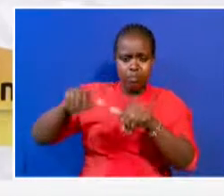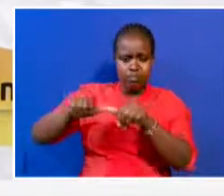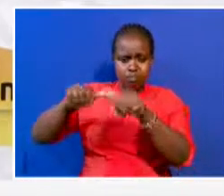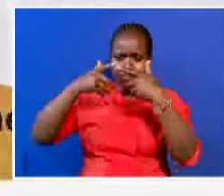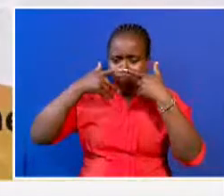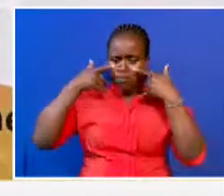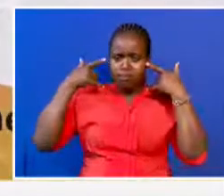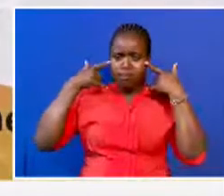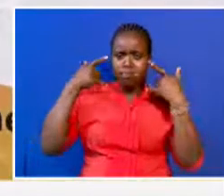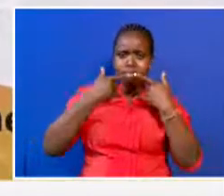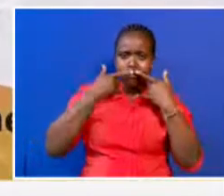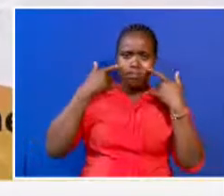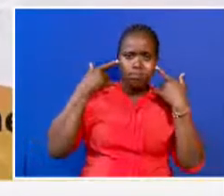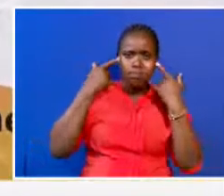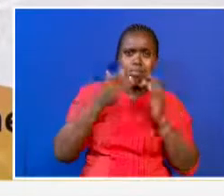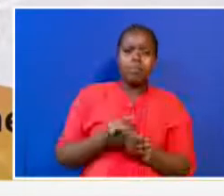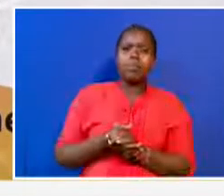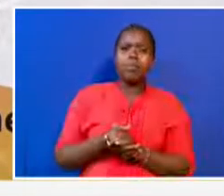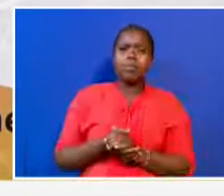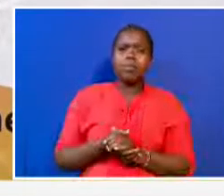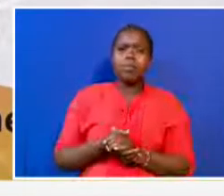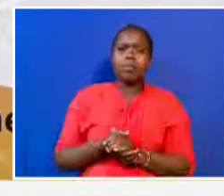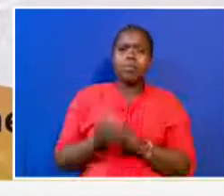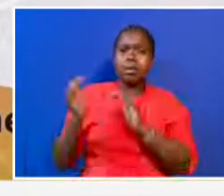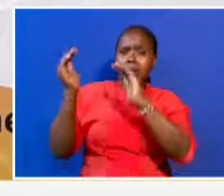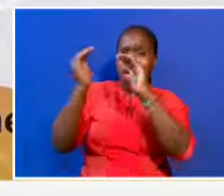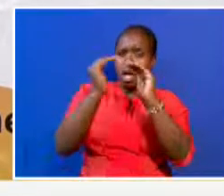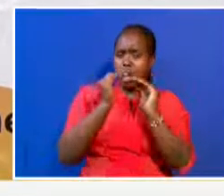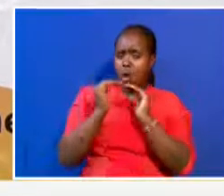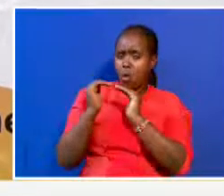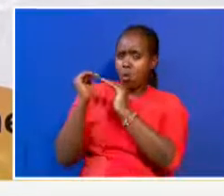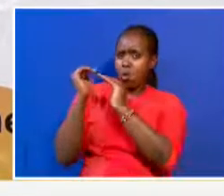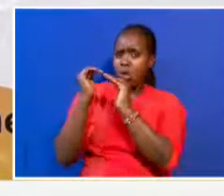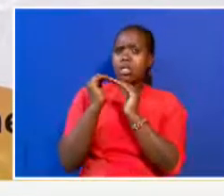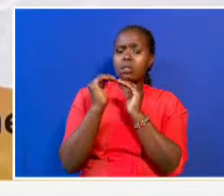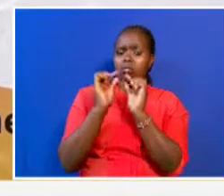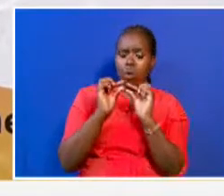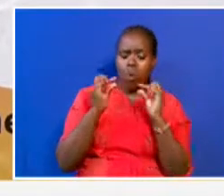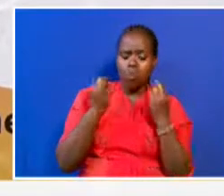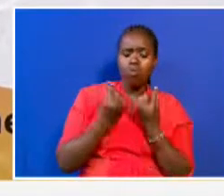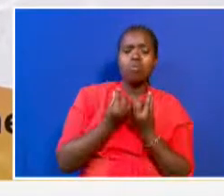face masks. And Equity Group